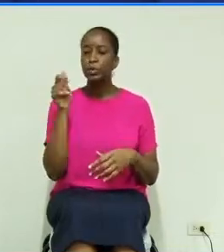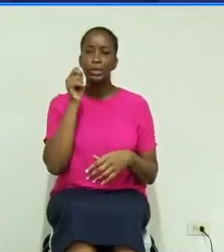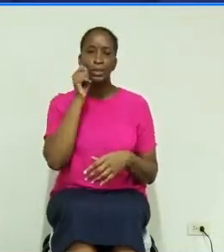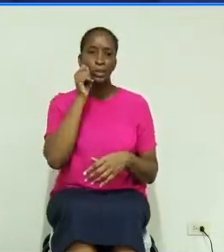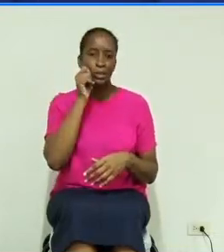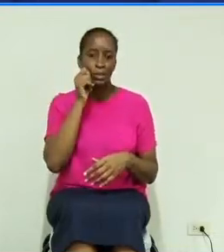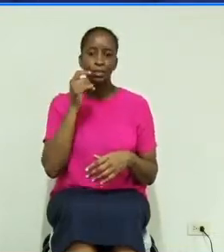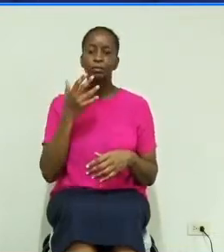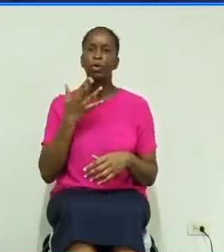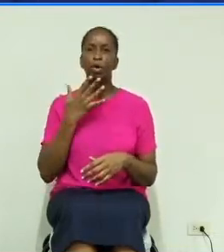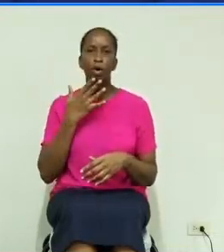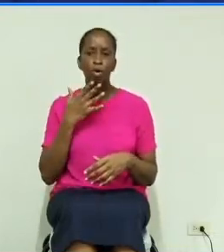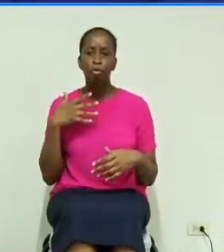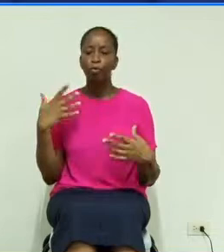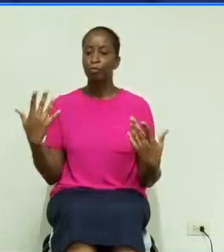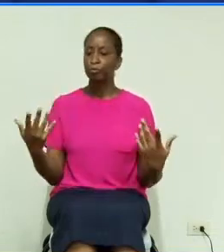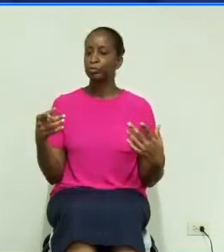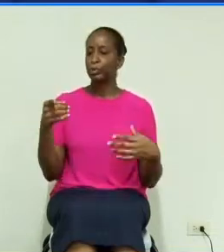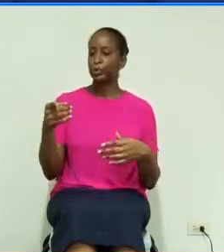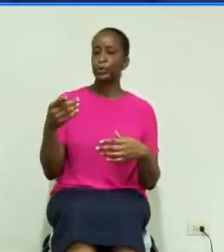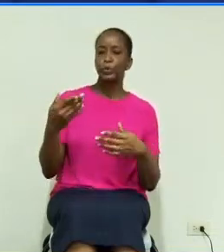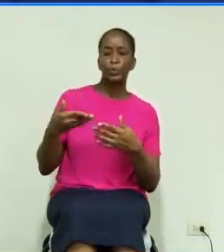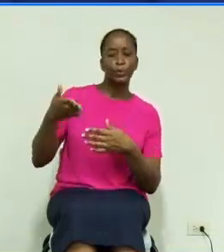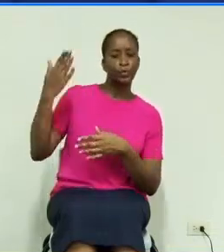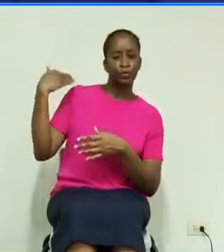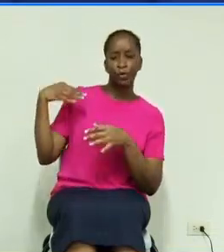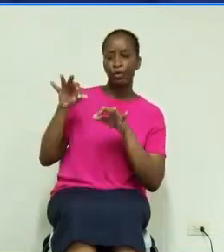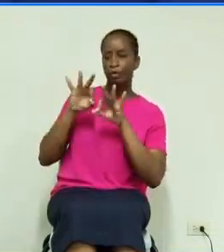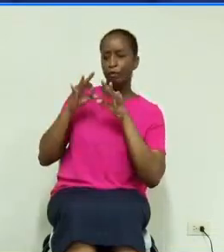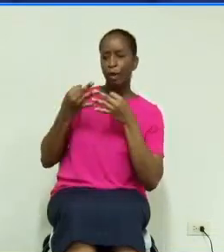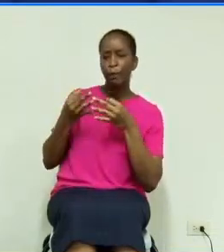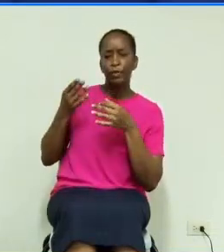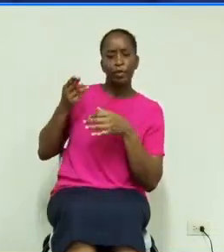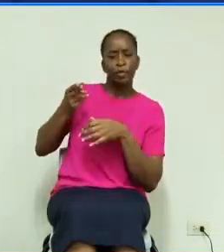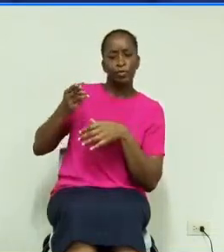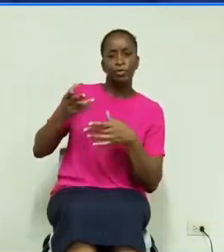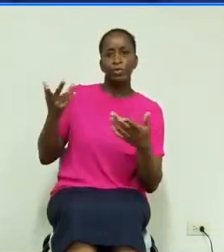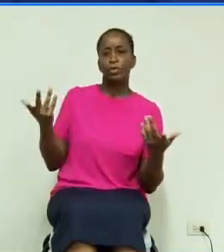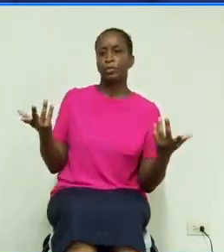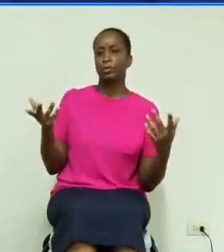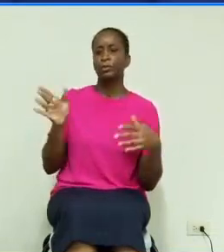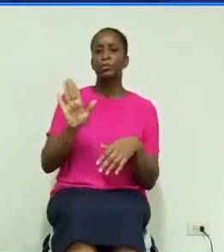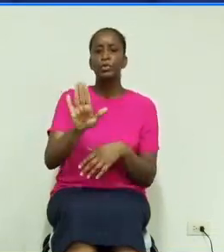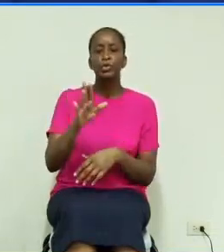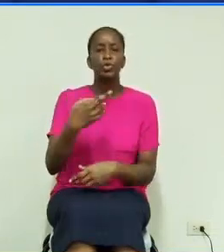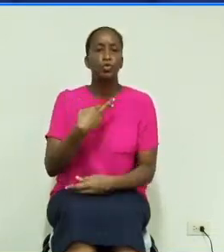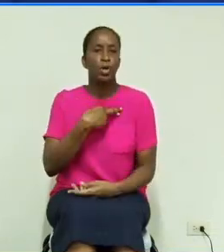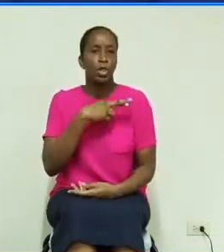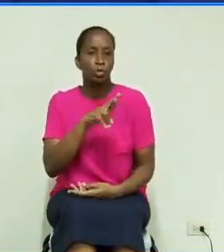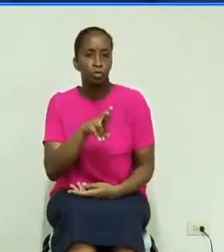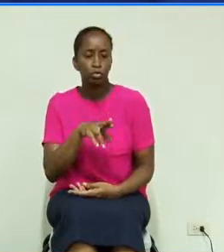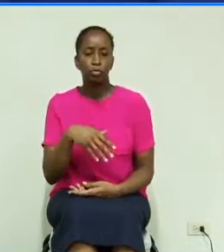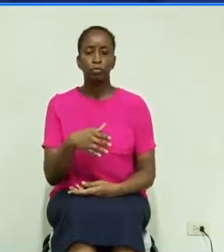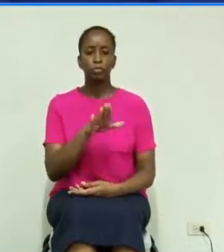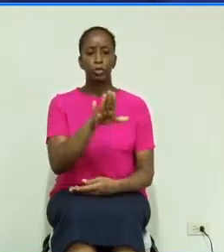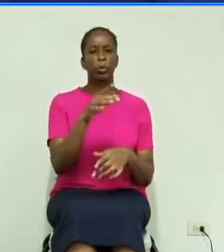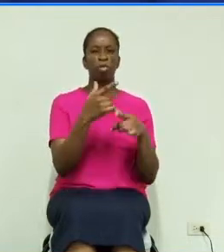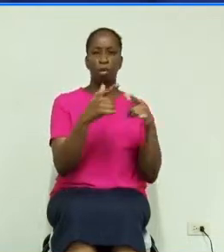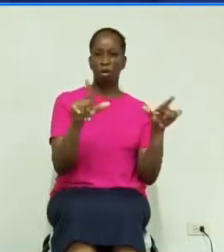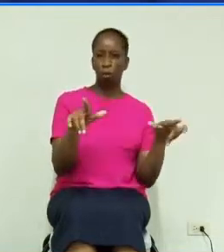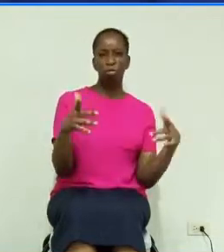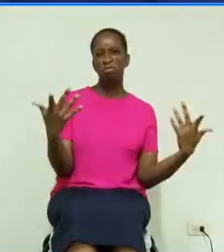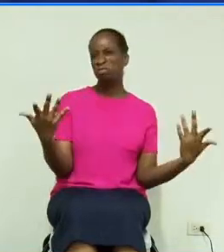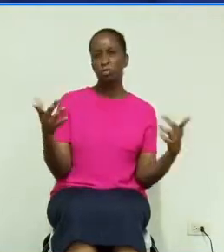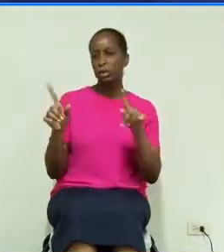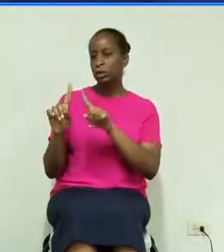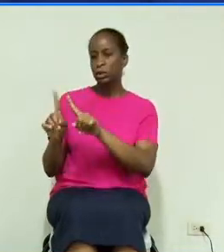And then you can also have representation based on the diversity that